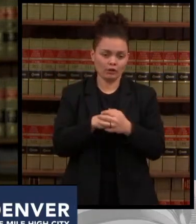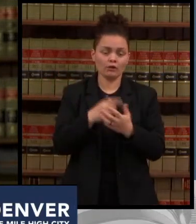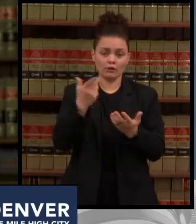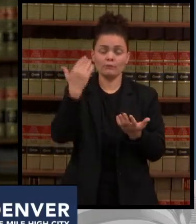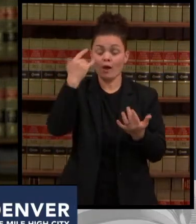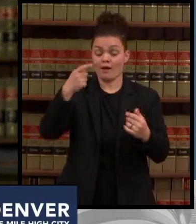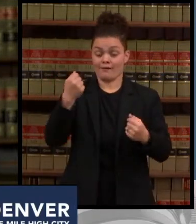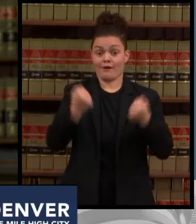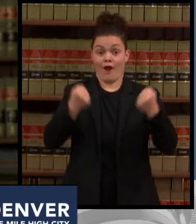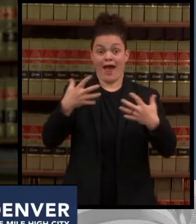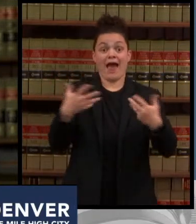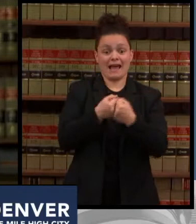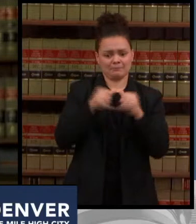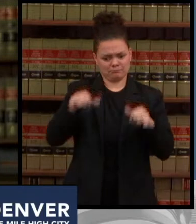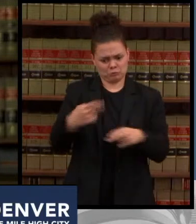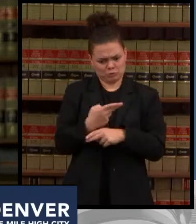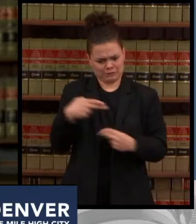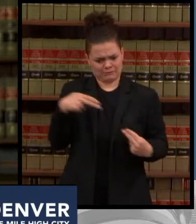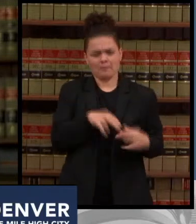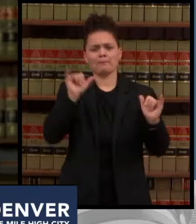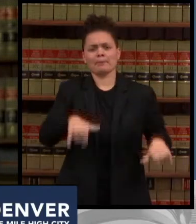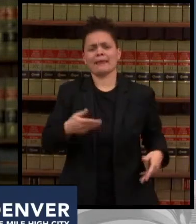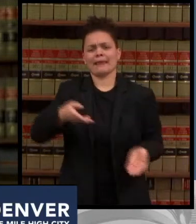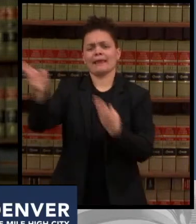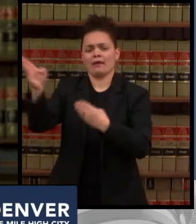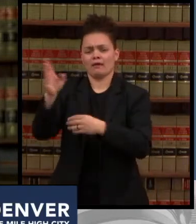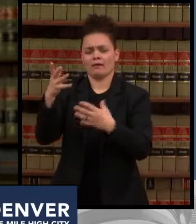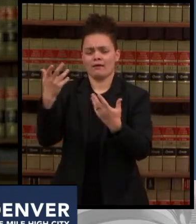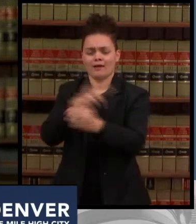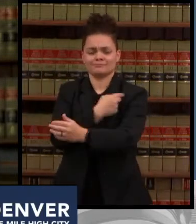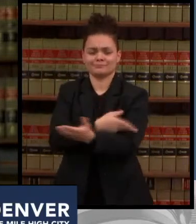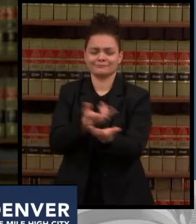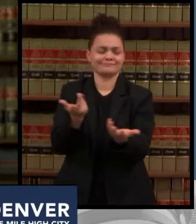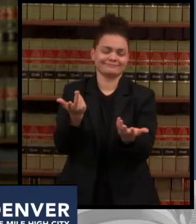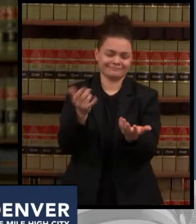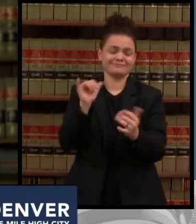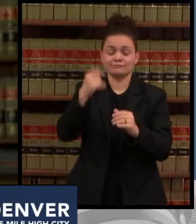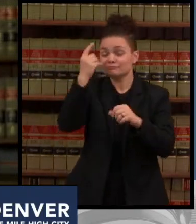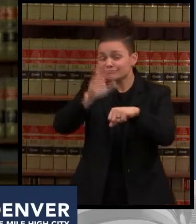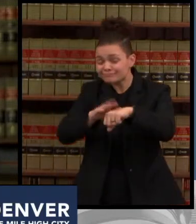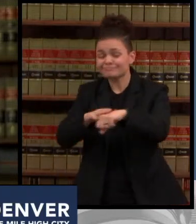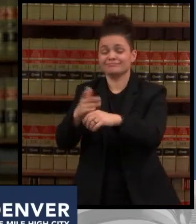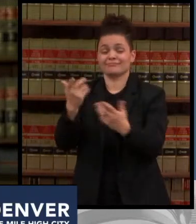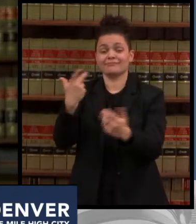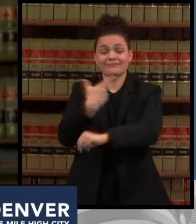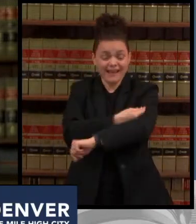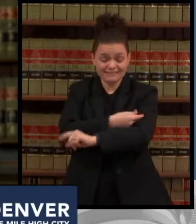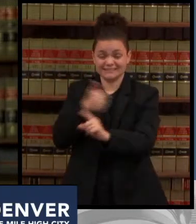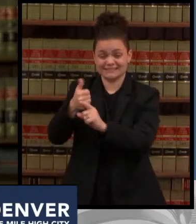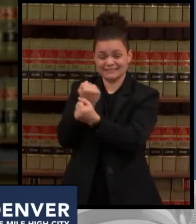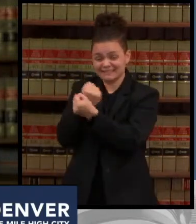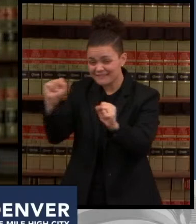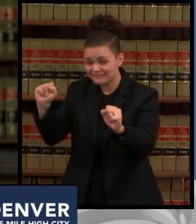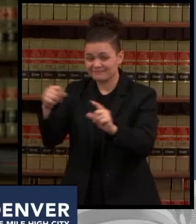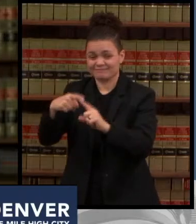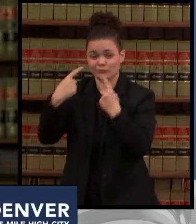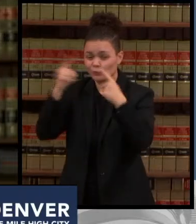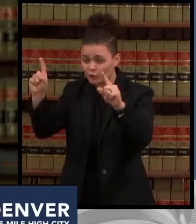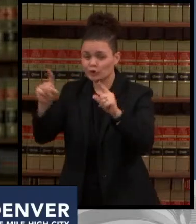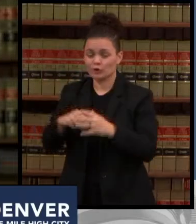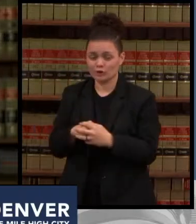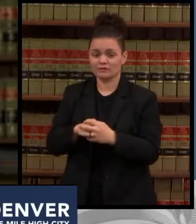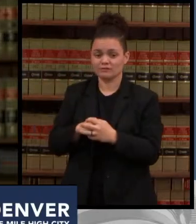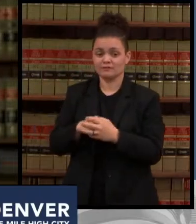and effective. And we're here today where everyone now has to mask up. Businesses now have to